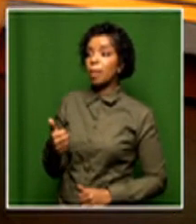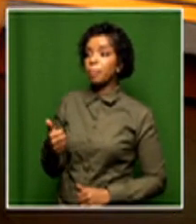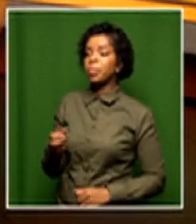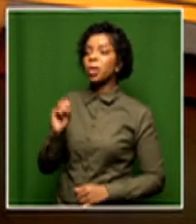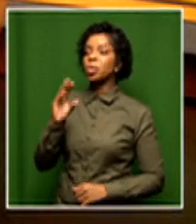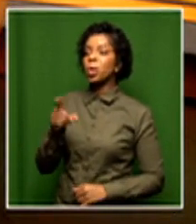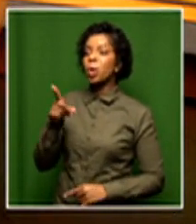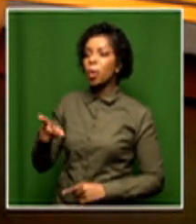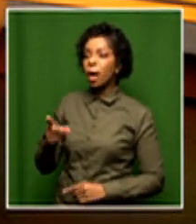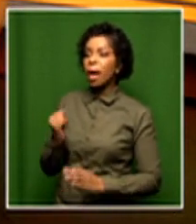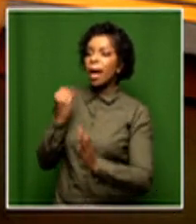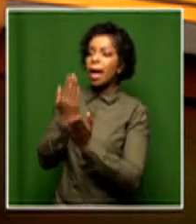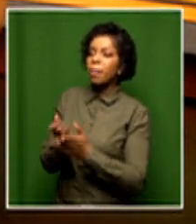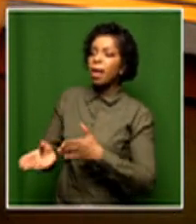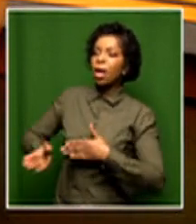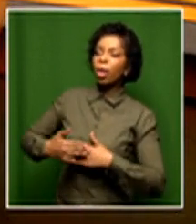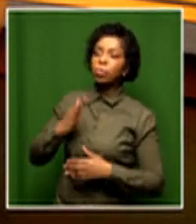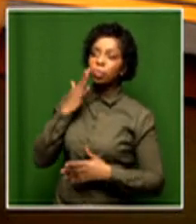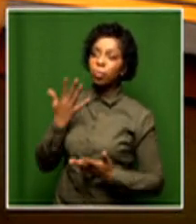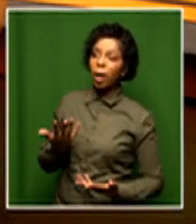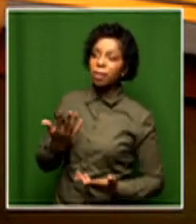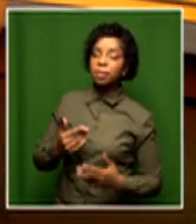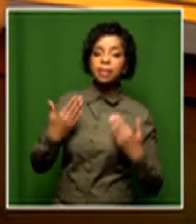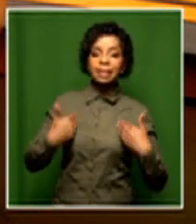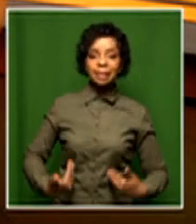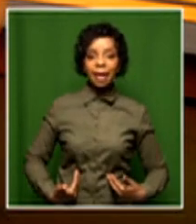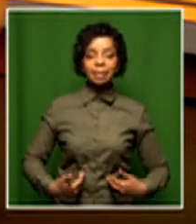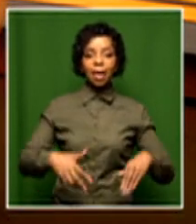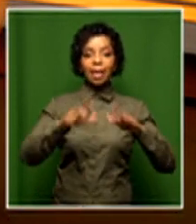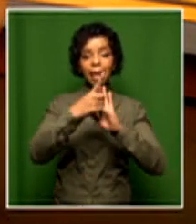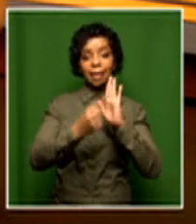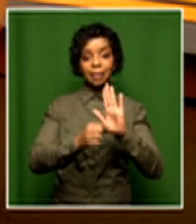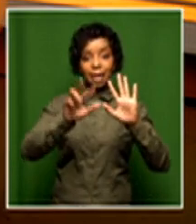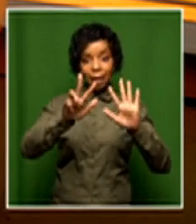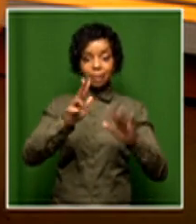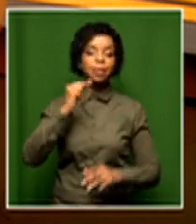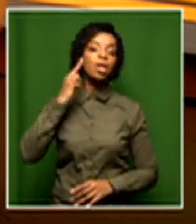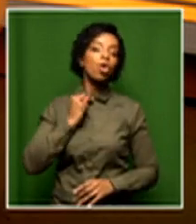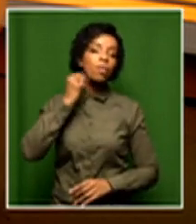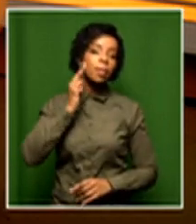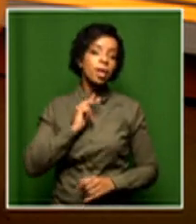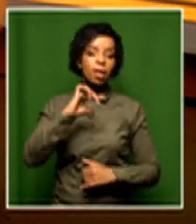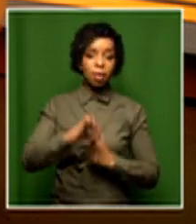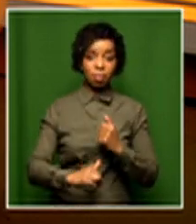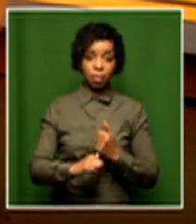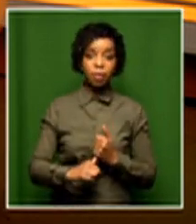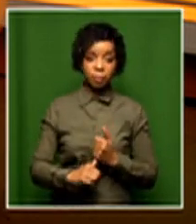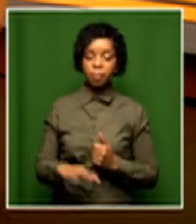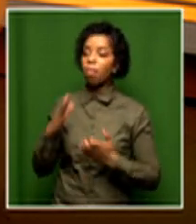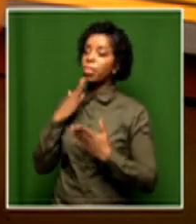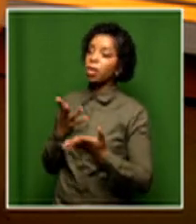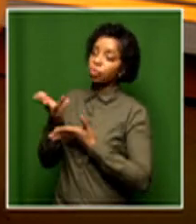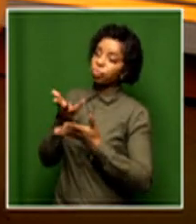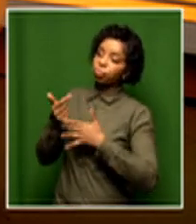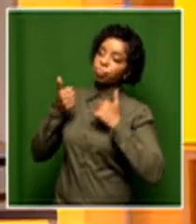It's the Sunday, the 8th of November. Okay, good stuff. All the best there, Tami. Great chatting to you. Thank you so